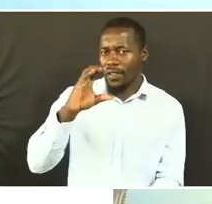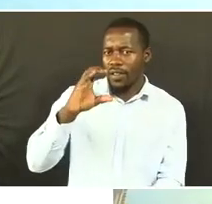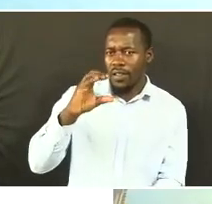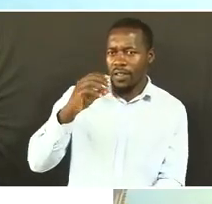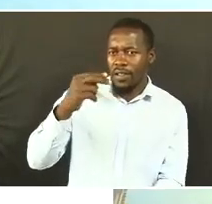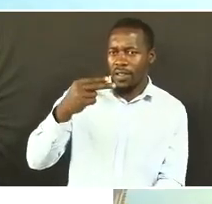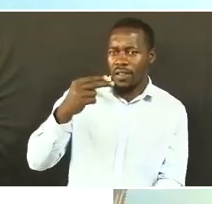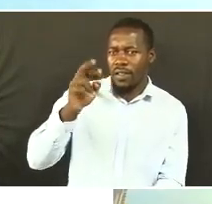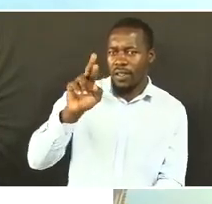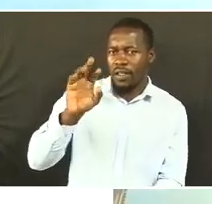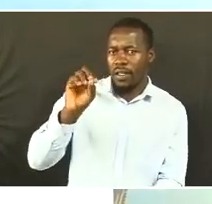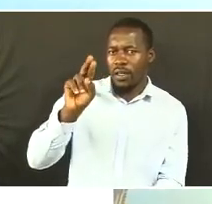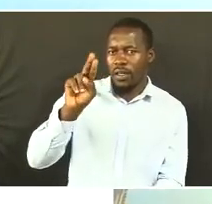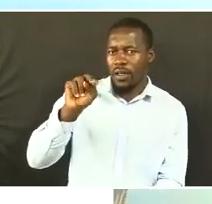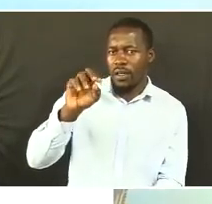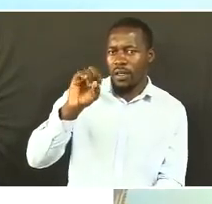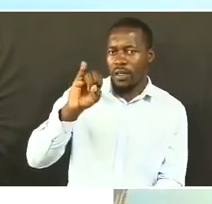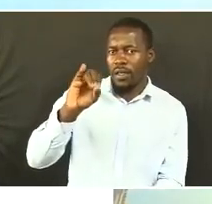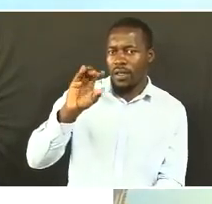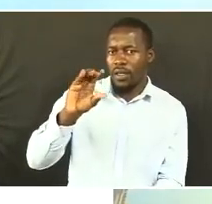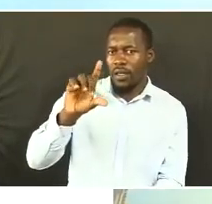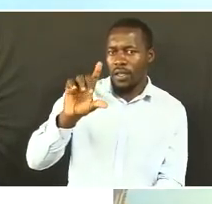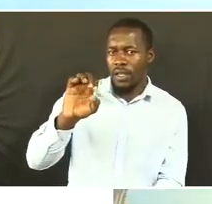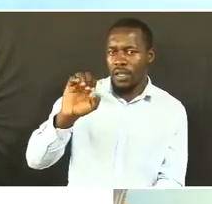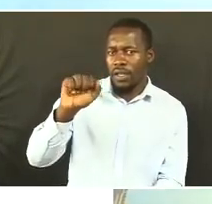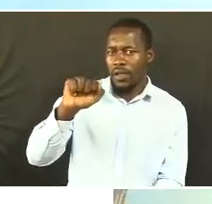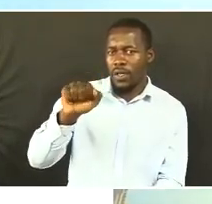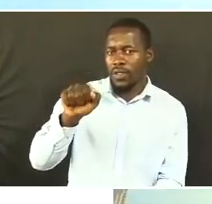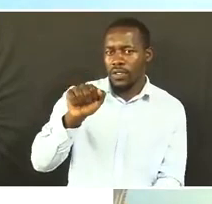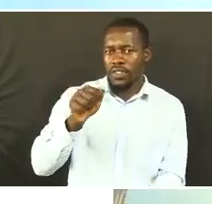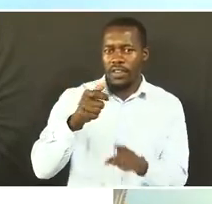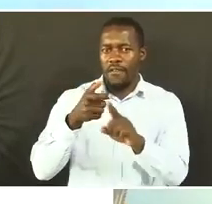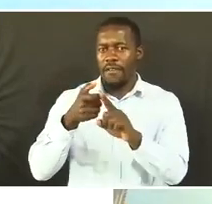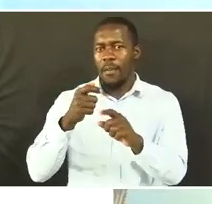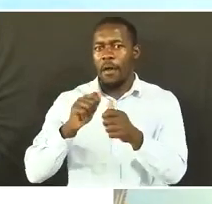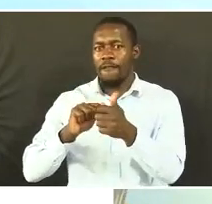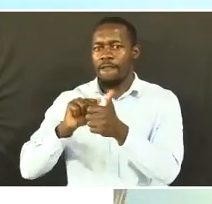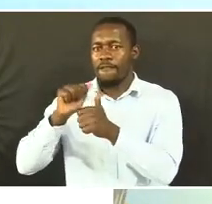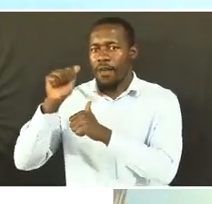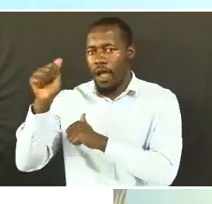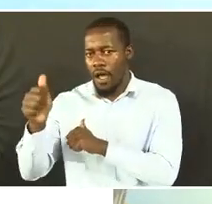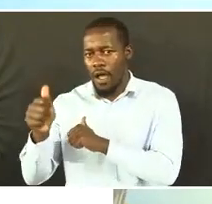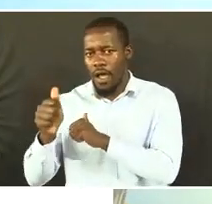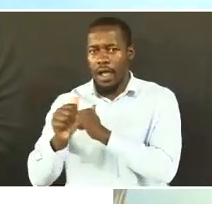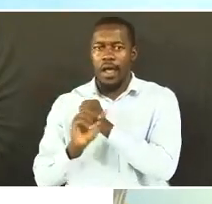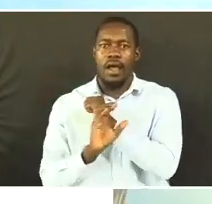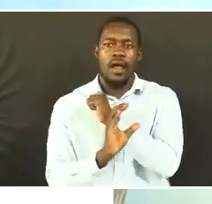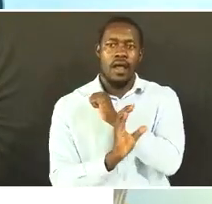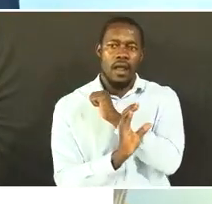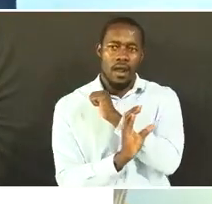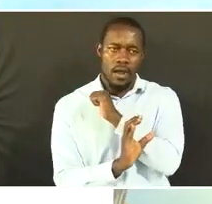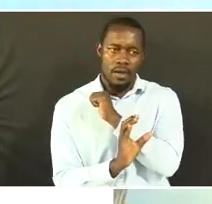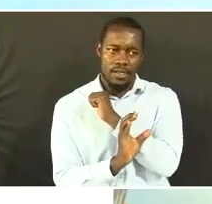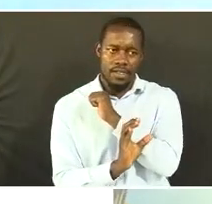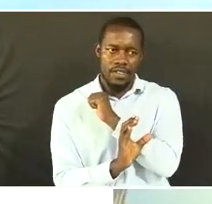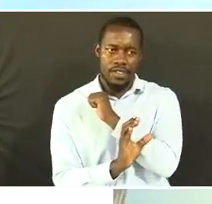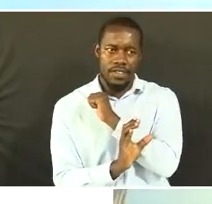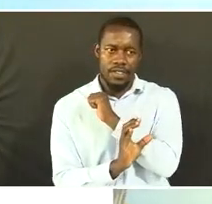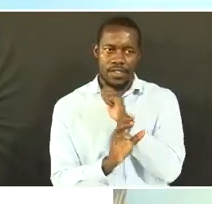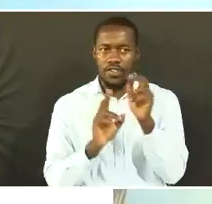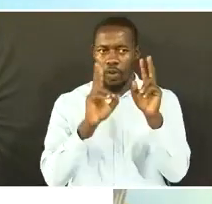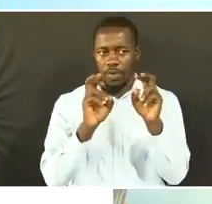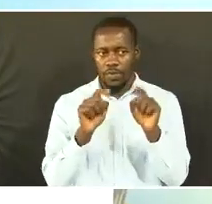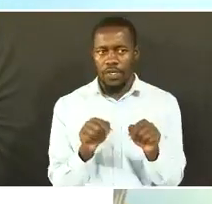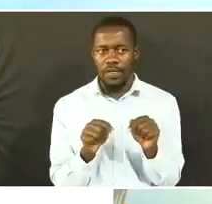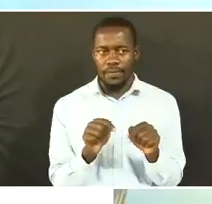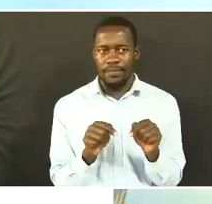from Far Country is our subject of consideration for the next little while. Sister Lena read to